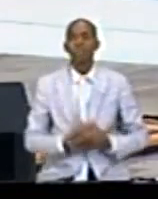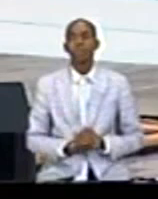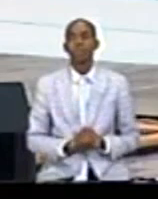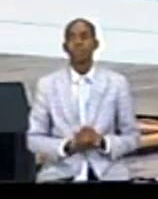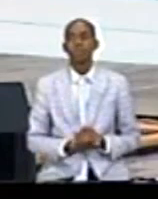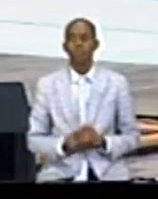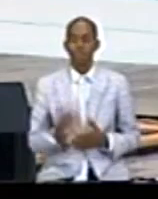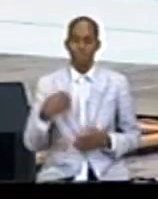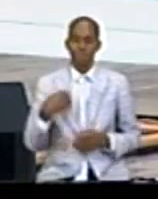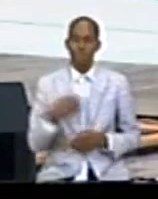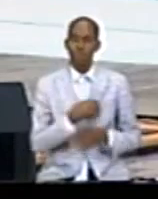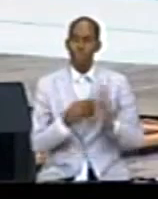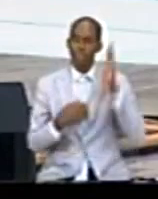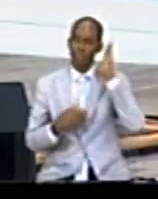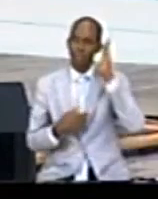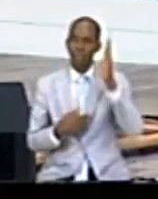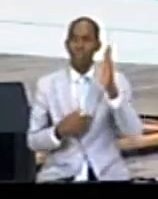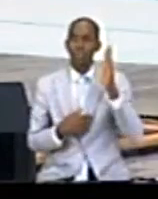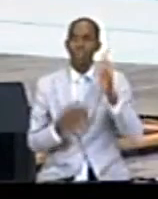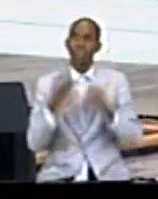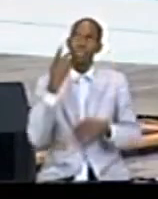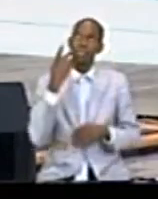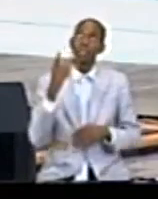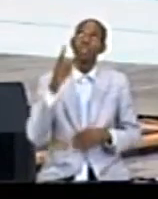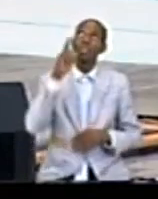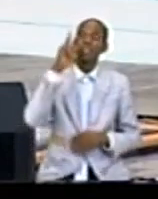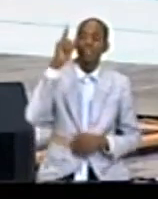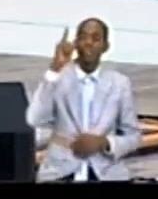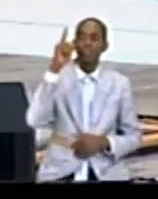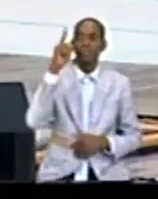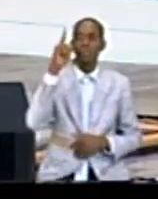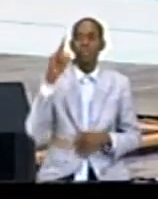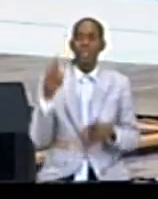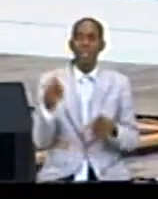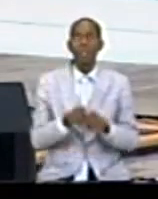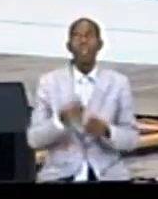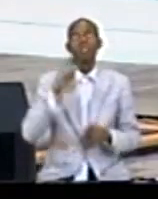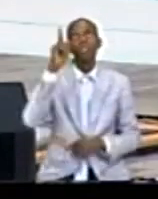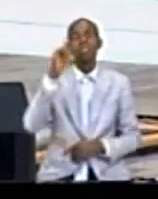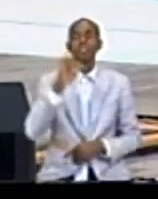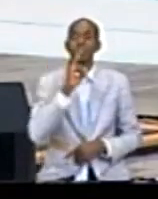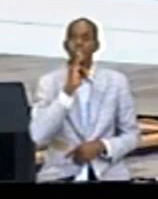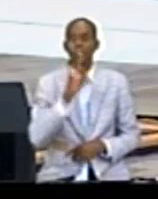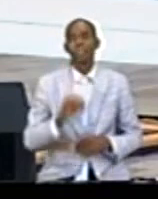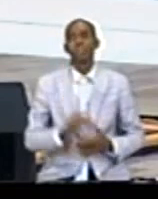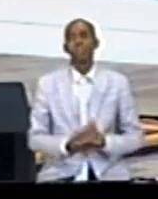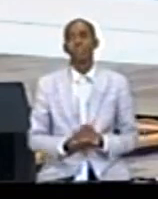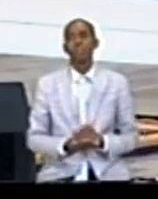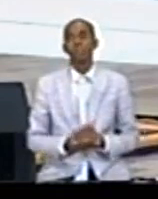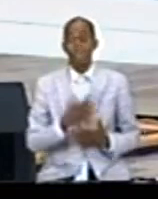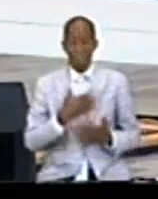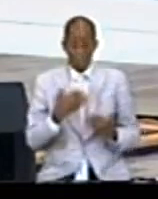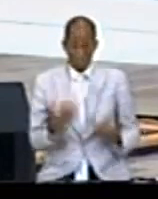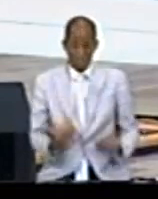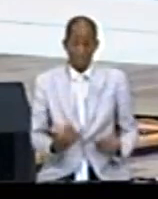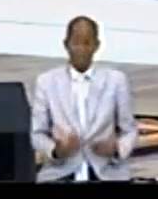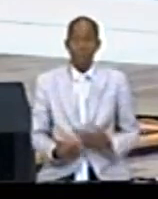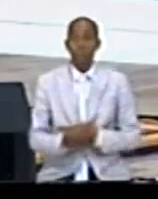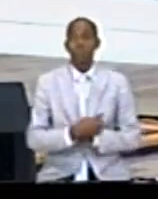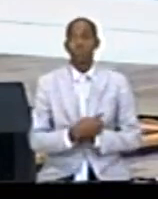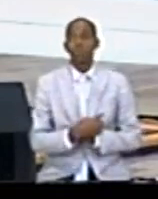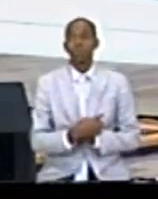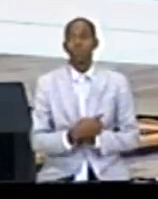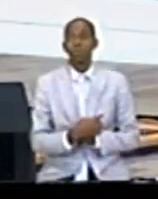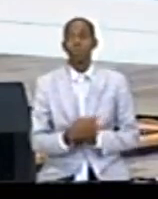We shall see him as he is. And even today, we need to